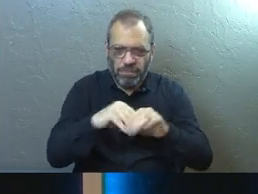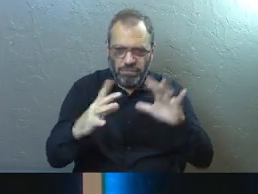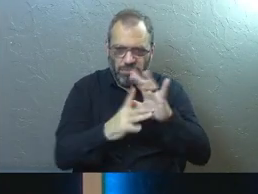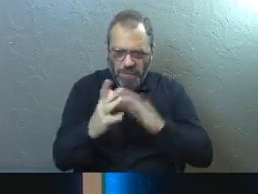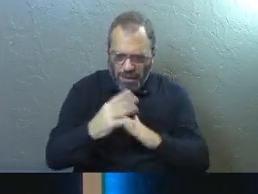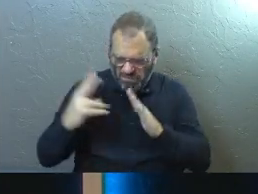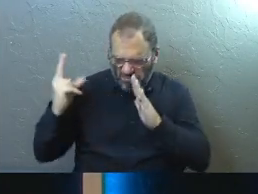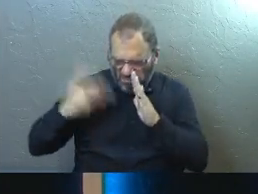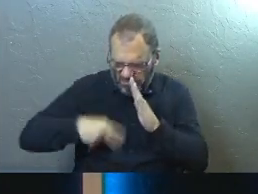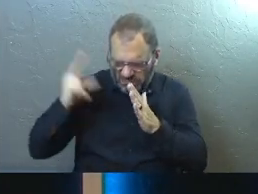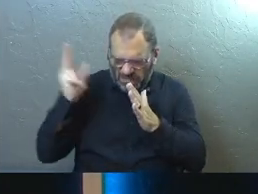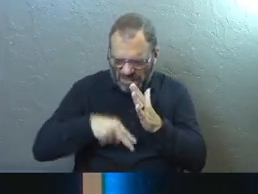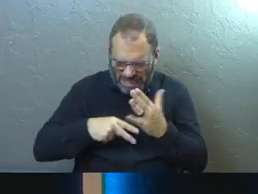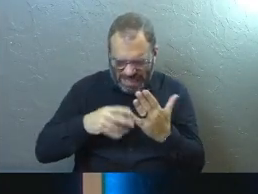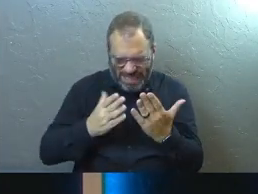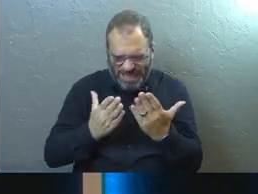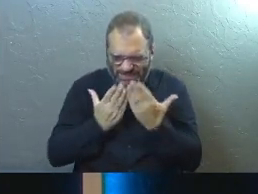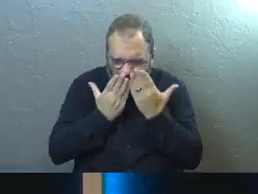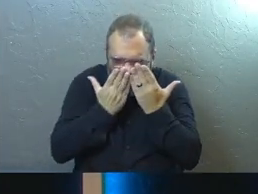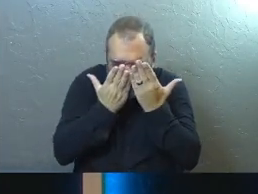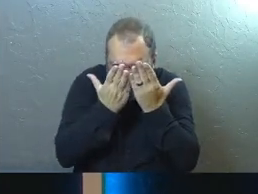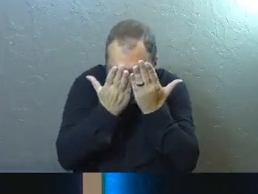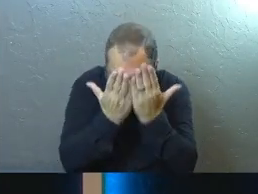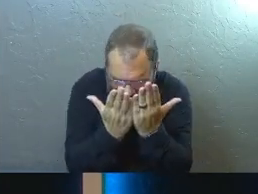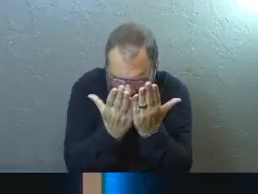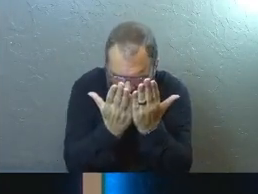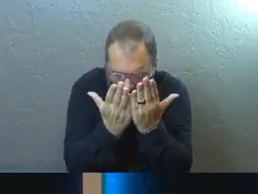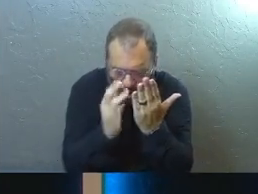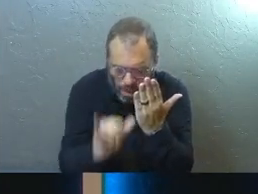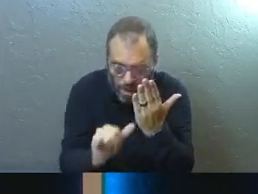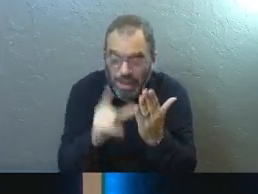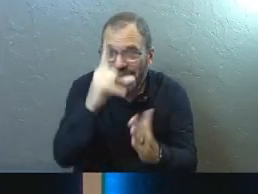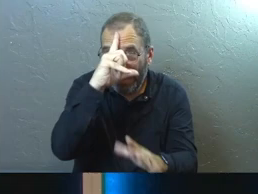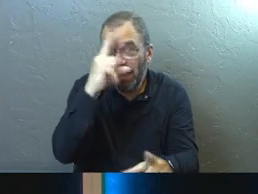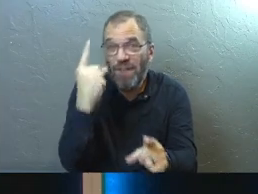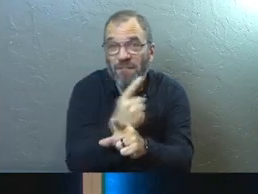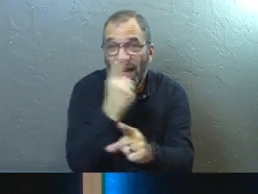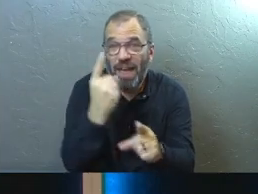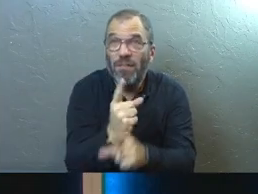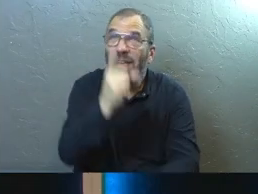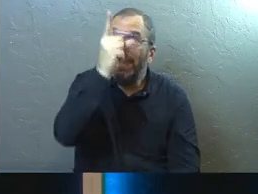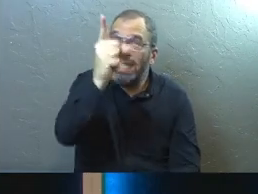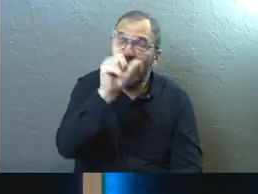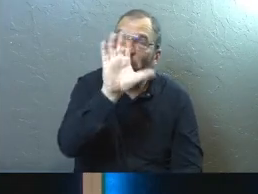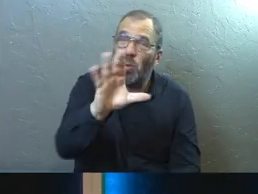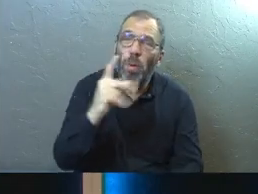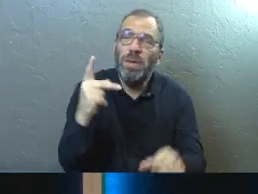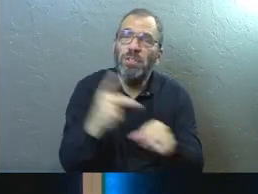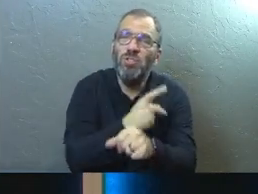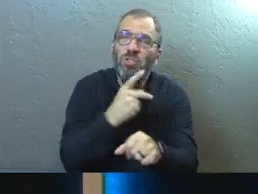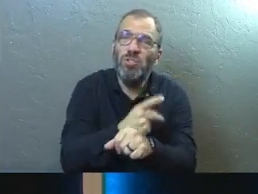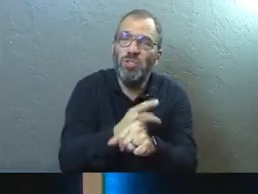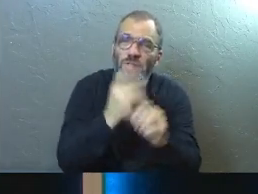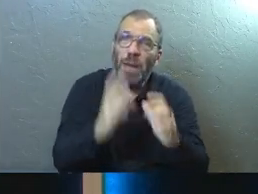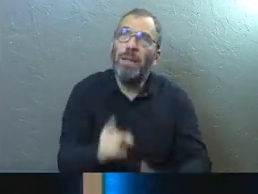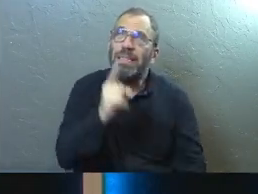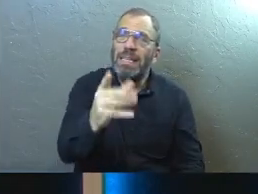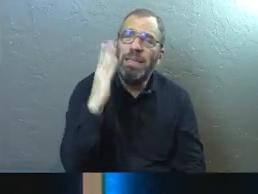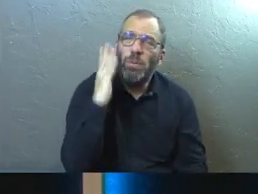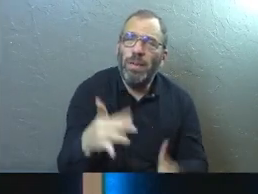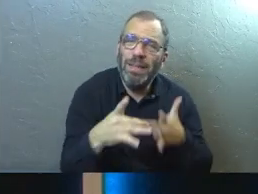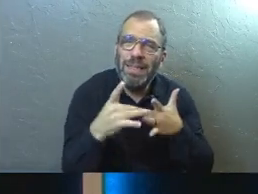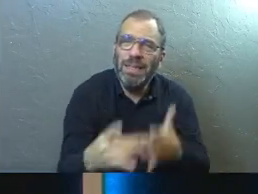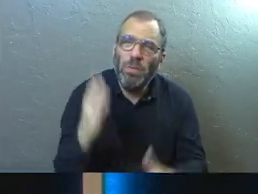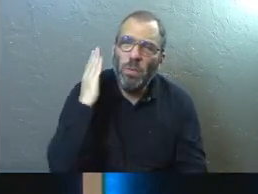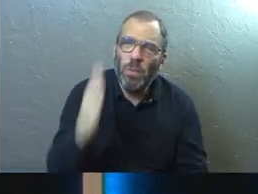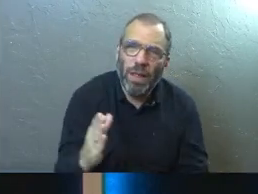and you can read and you can try to sort things out, because God is faithful and God is your shepherd and he's going to lead